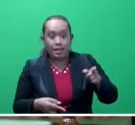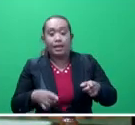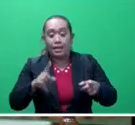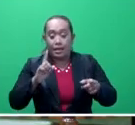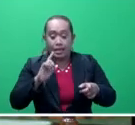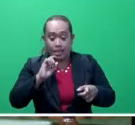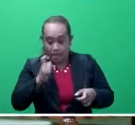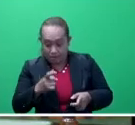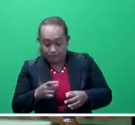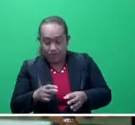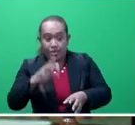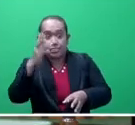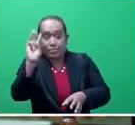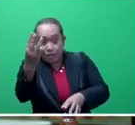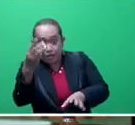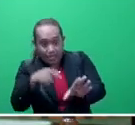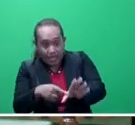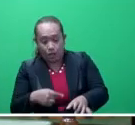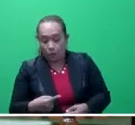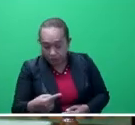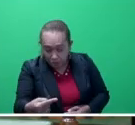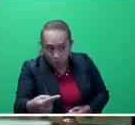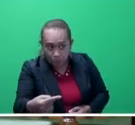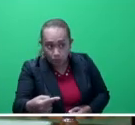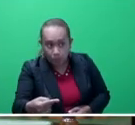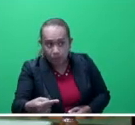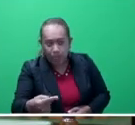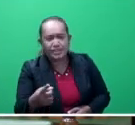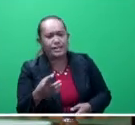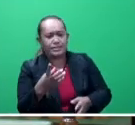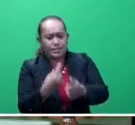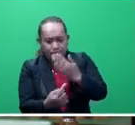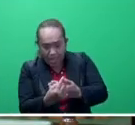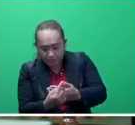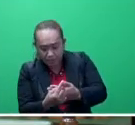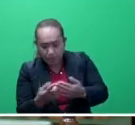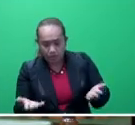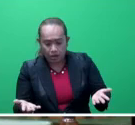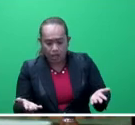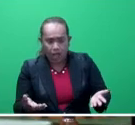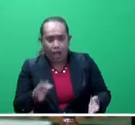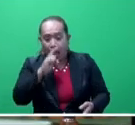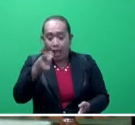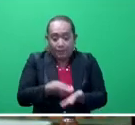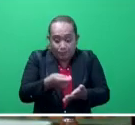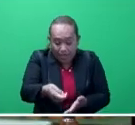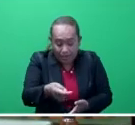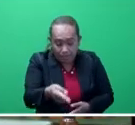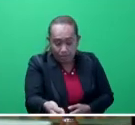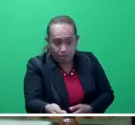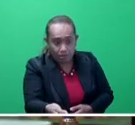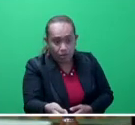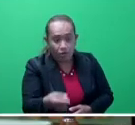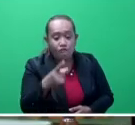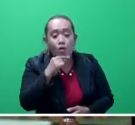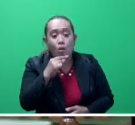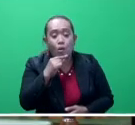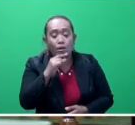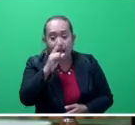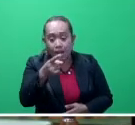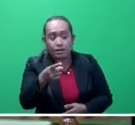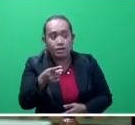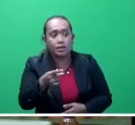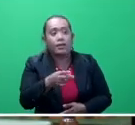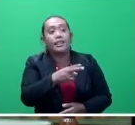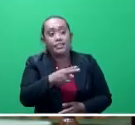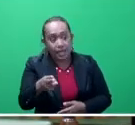the 2 years, I keep on running my business. If for some odd reason I'm unable to pay the $7,000 loan, assuming it's $5,000